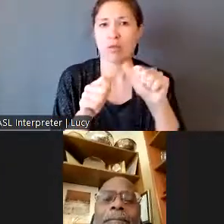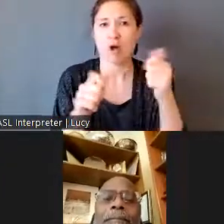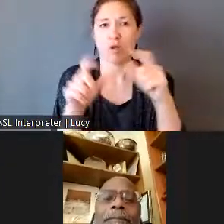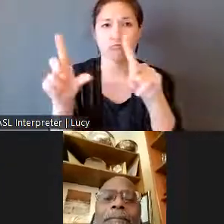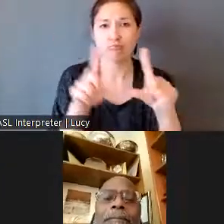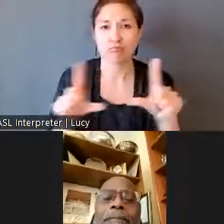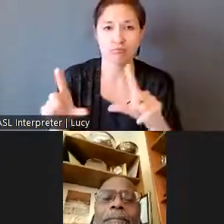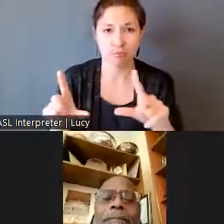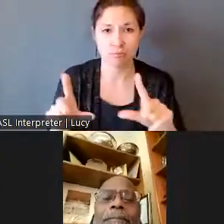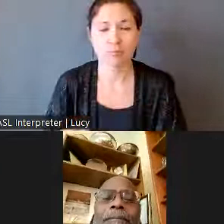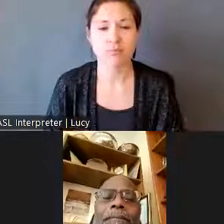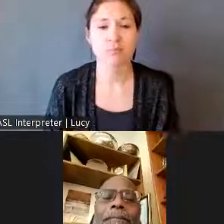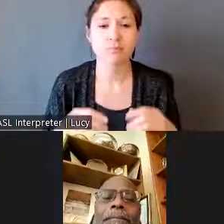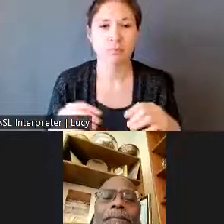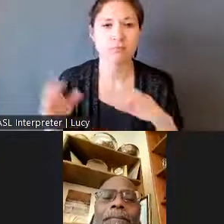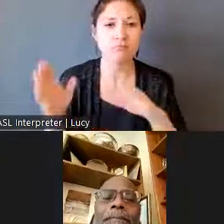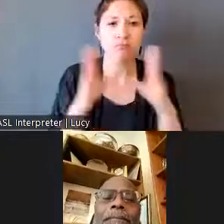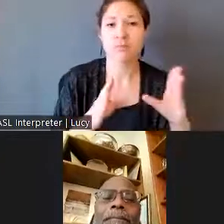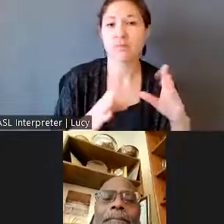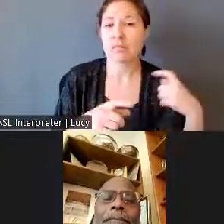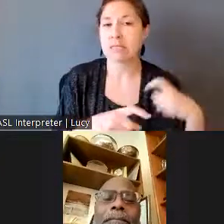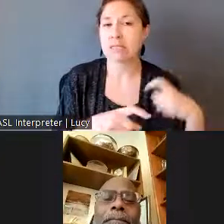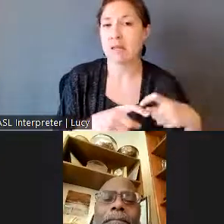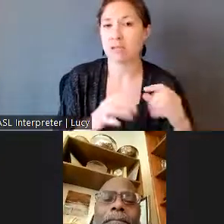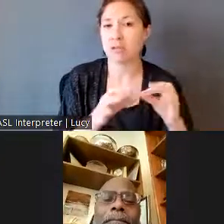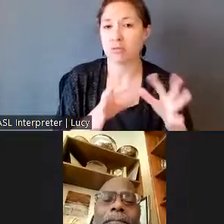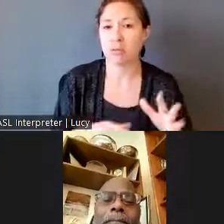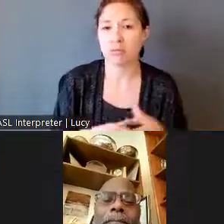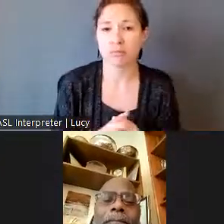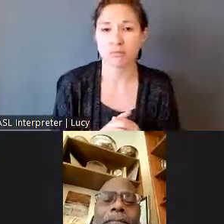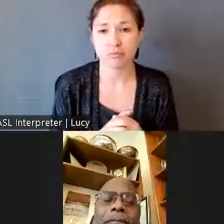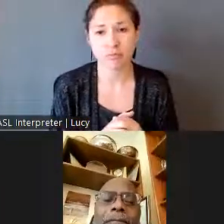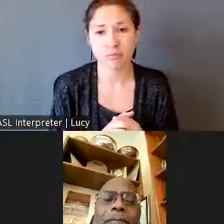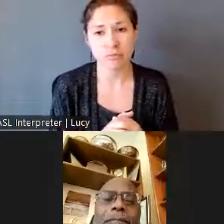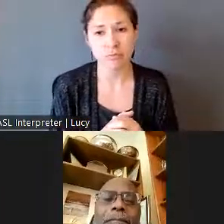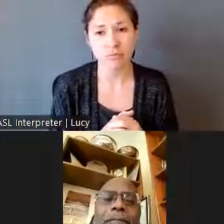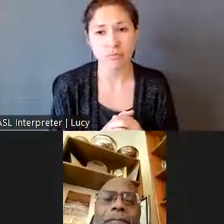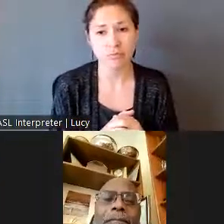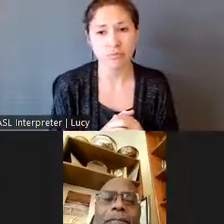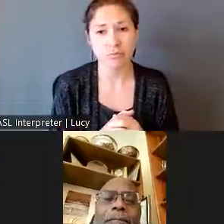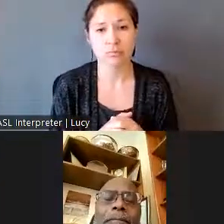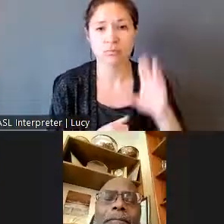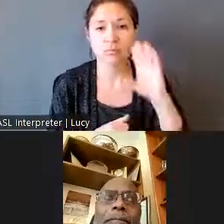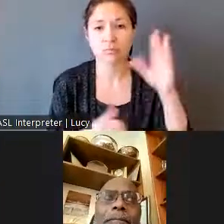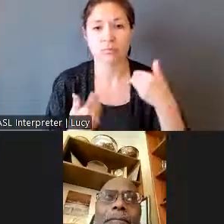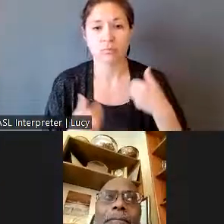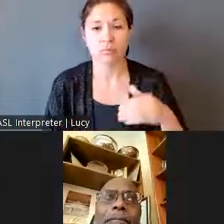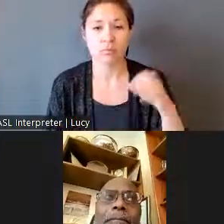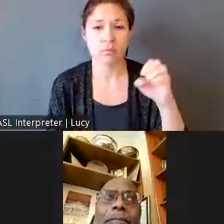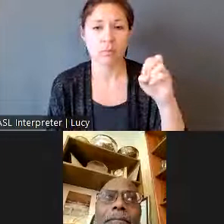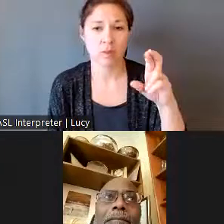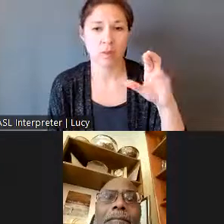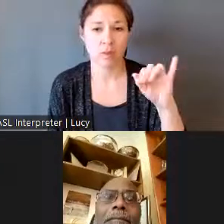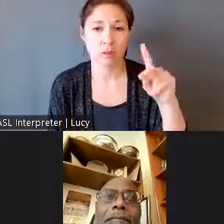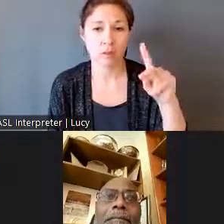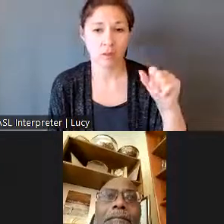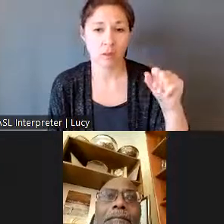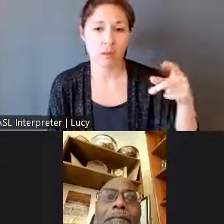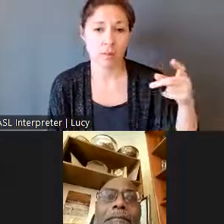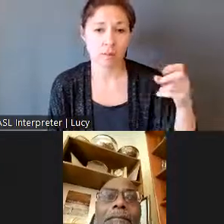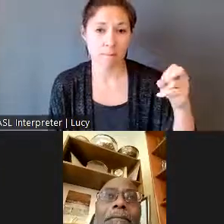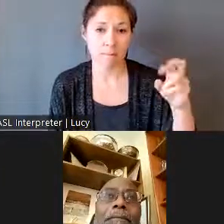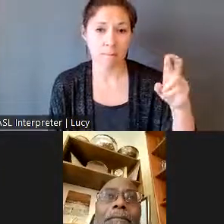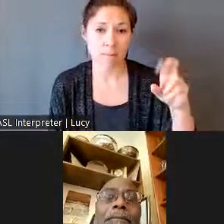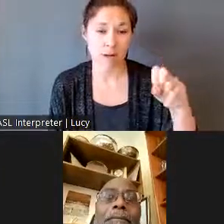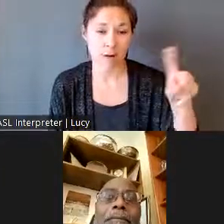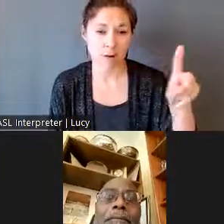Thank you. Spanish. Hello, everyone. My name is Erika Perez, and we have Gabriela Herrera, who will